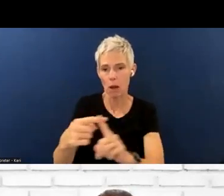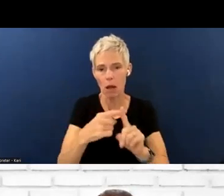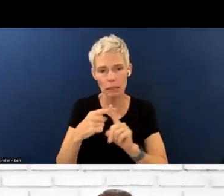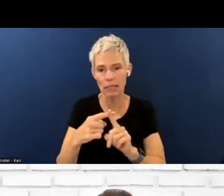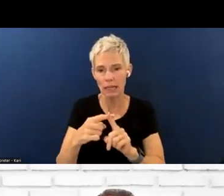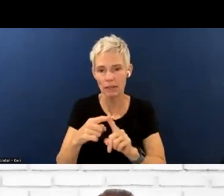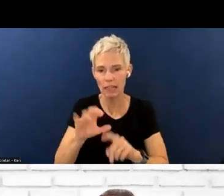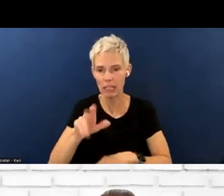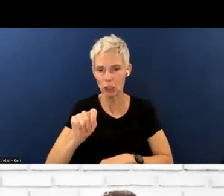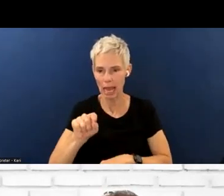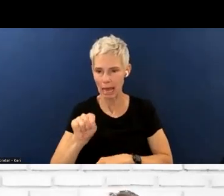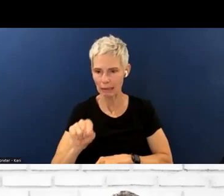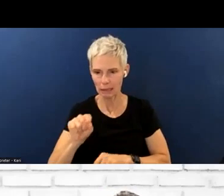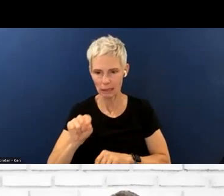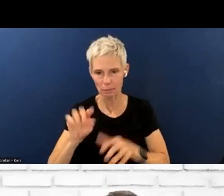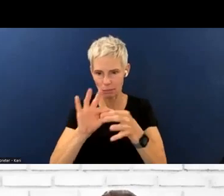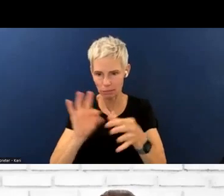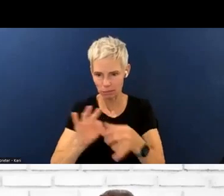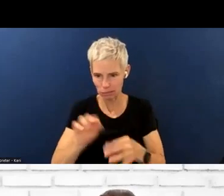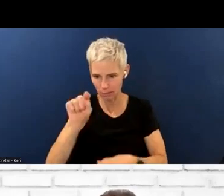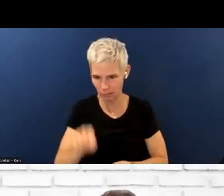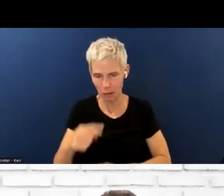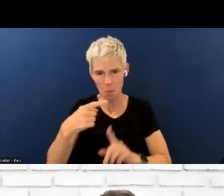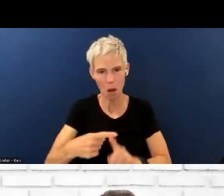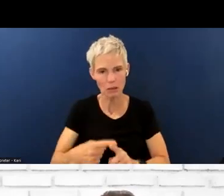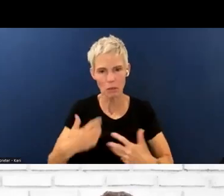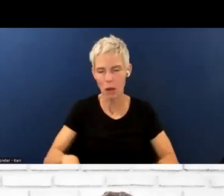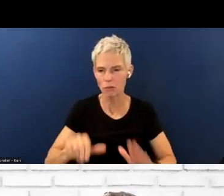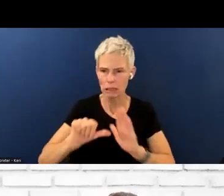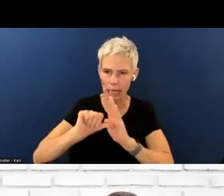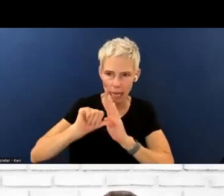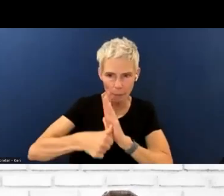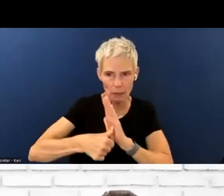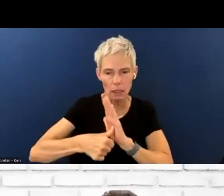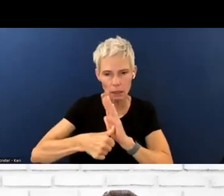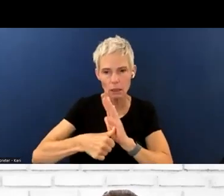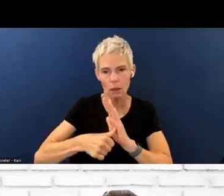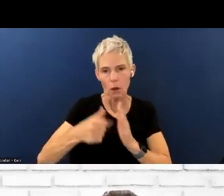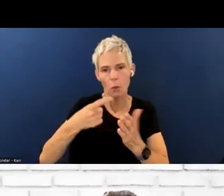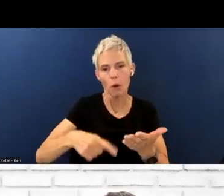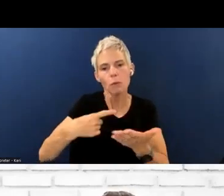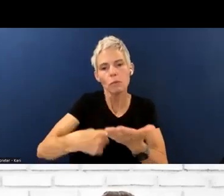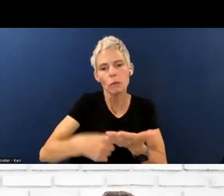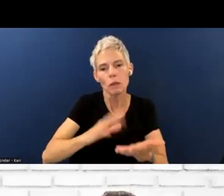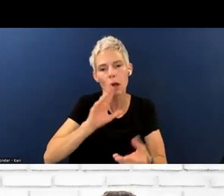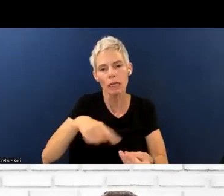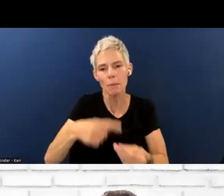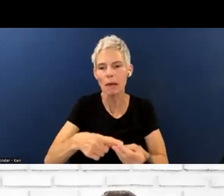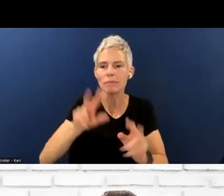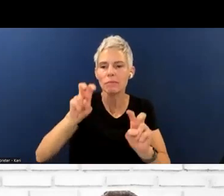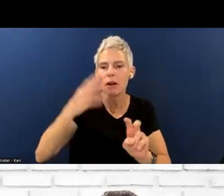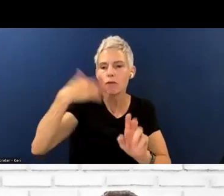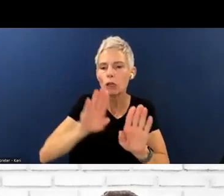chat box, particularly emphasizing what Hafiza has been talking about in terms of the front door and